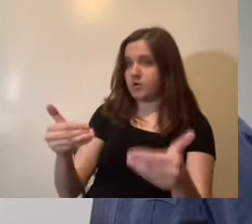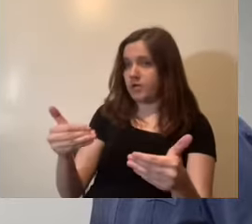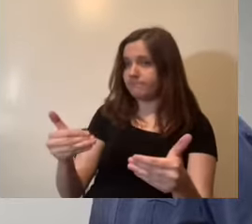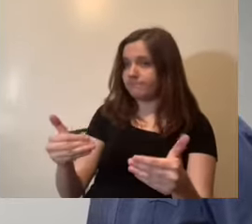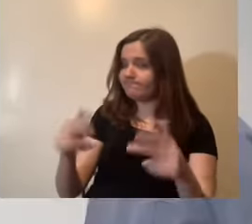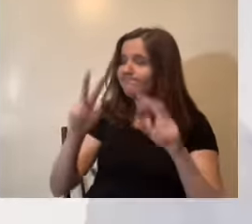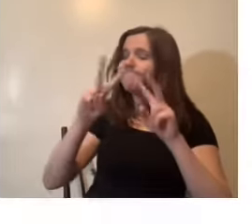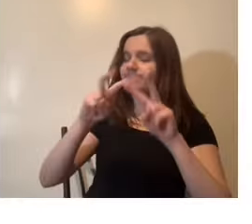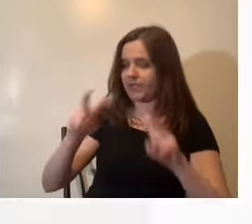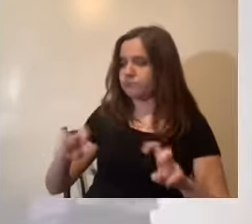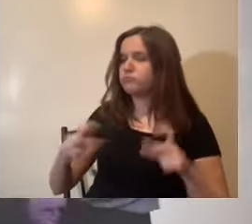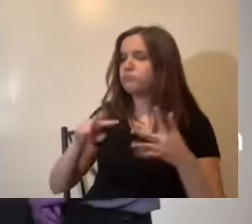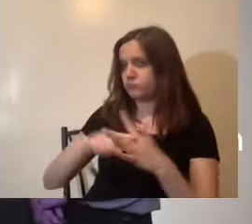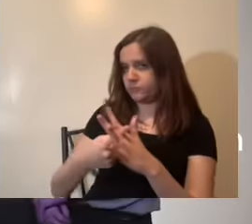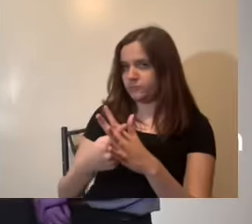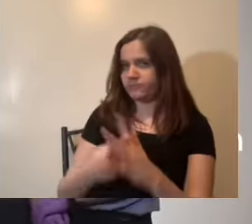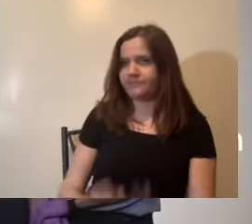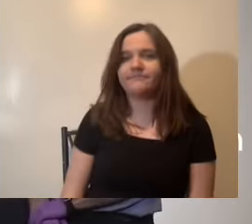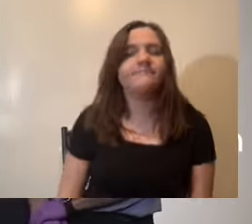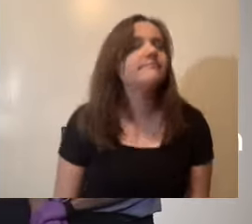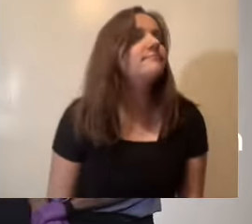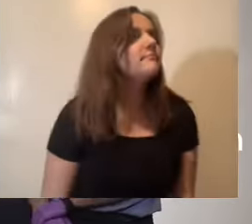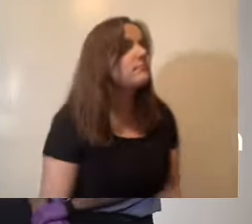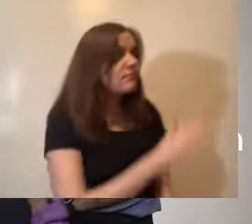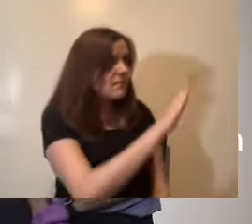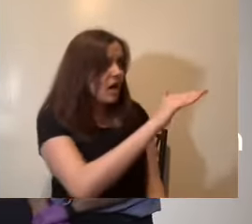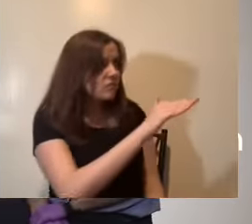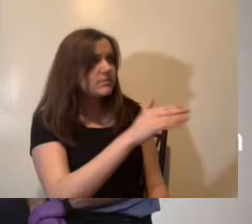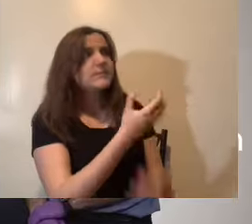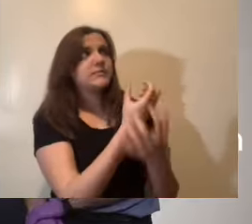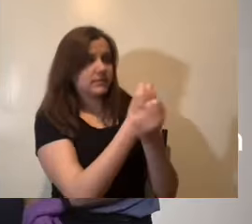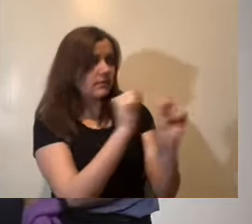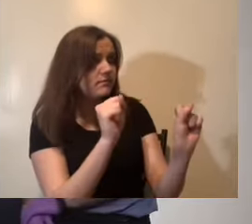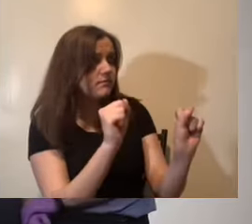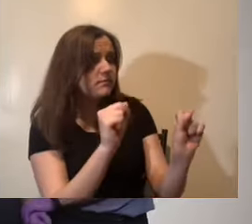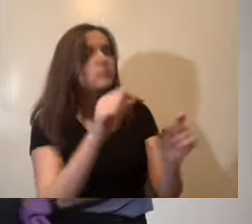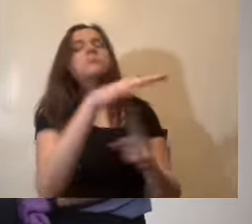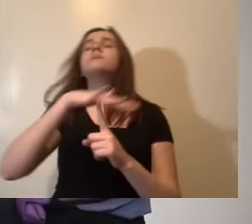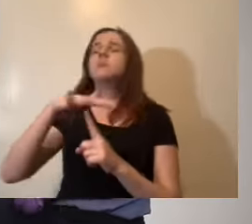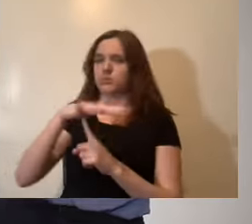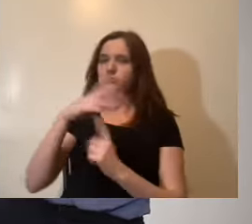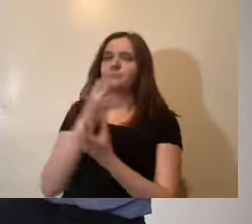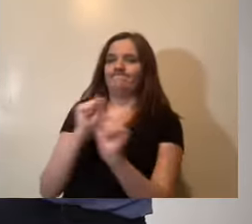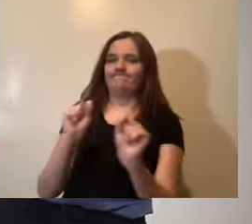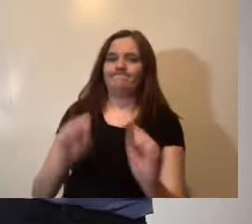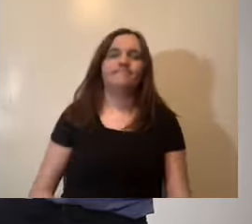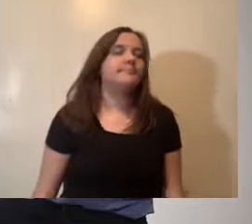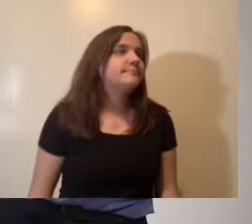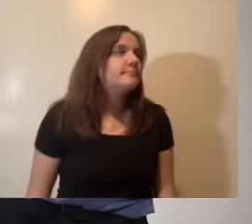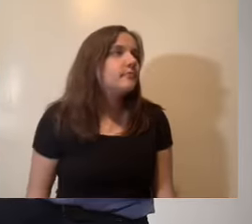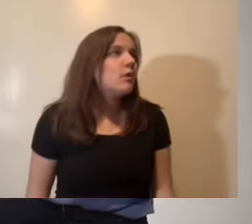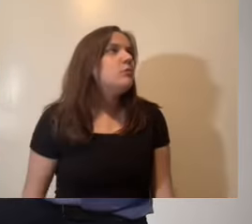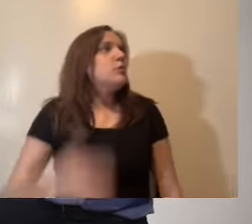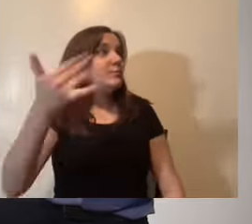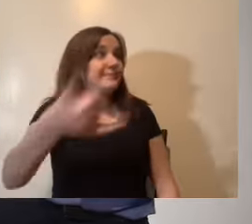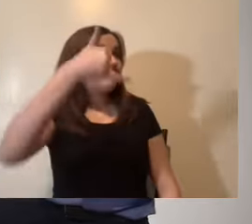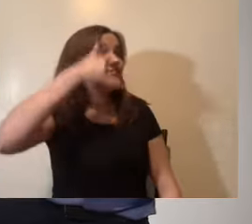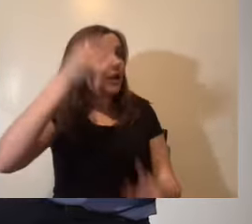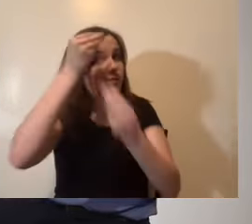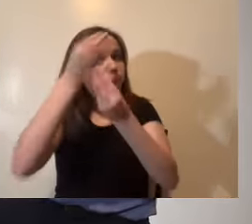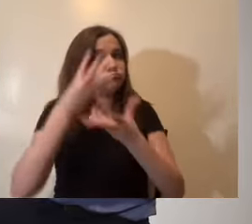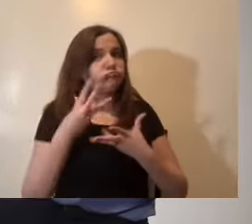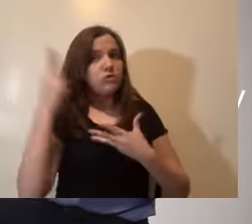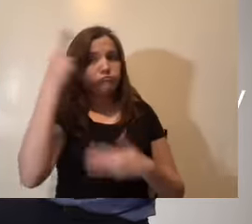side. Okay. BSI, is my scene safe? Your scene is safe. All right, so based on my dispatch information,